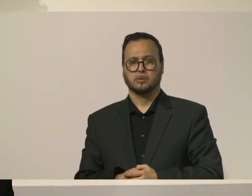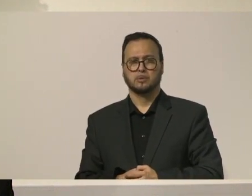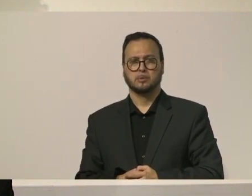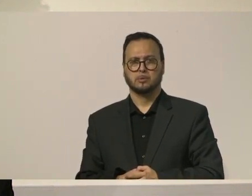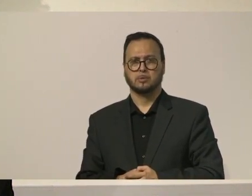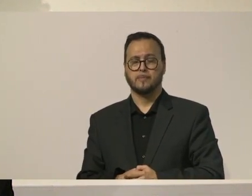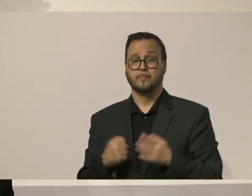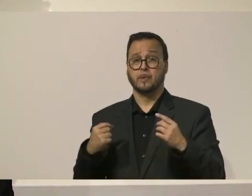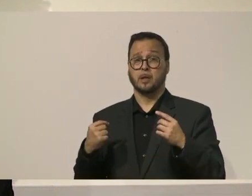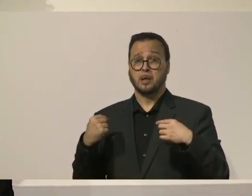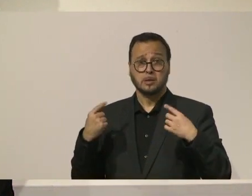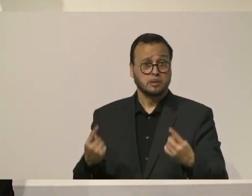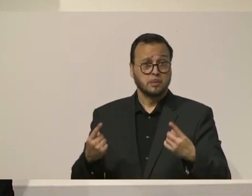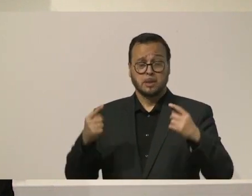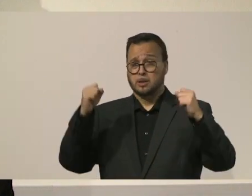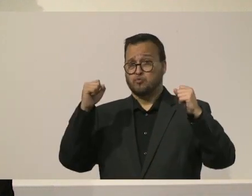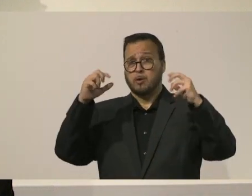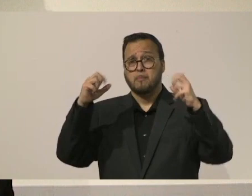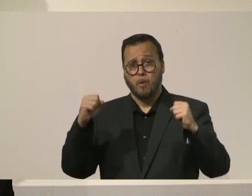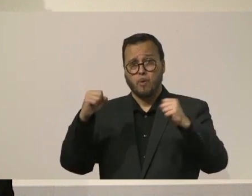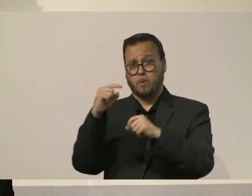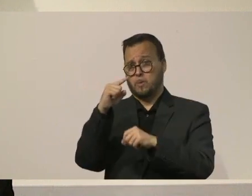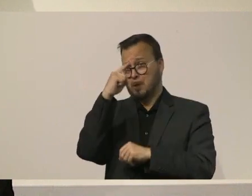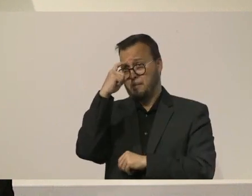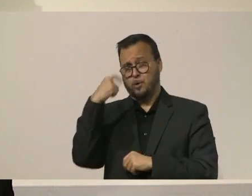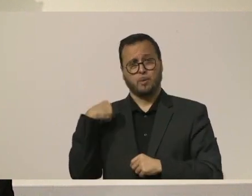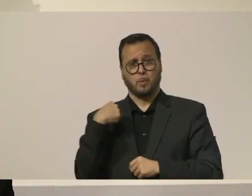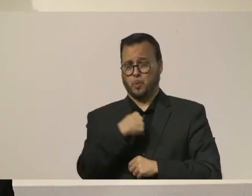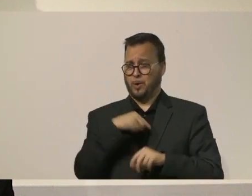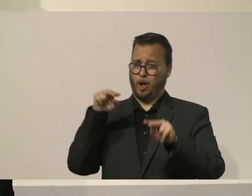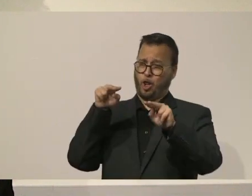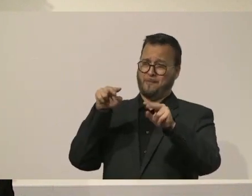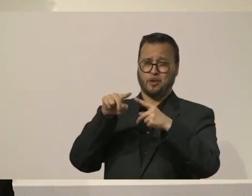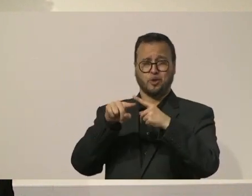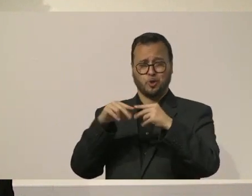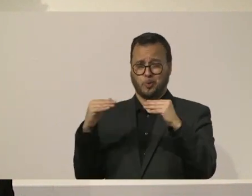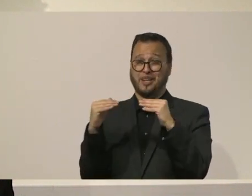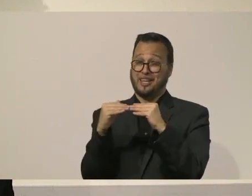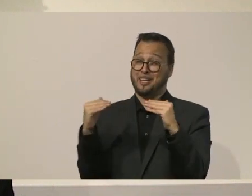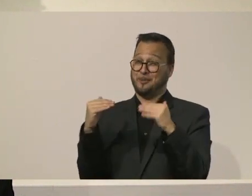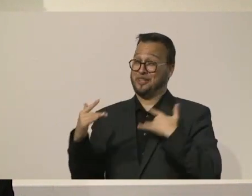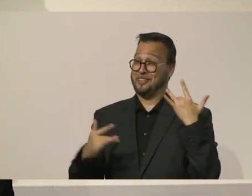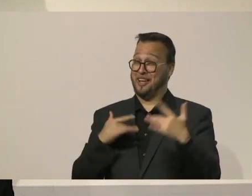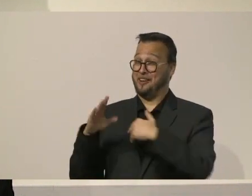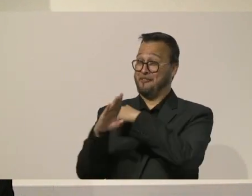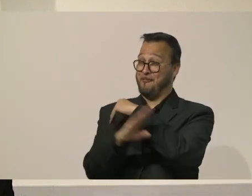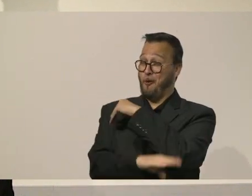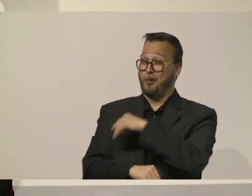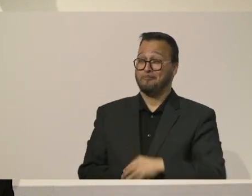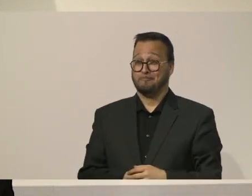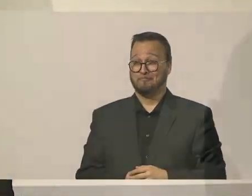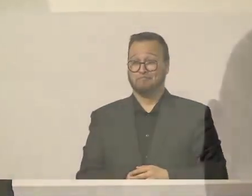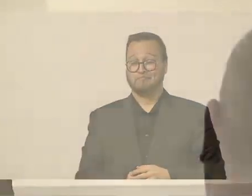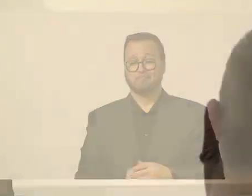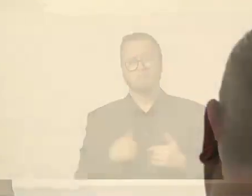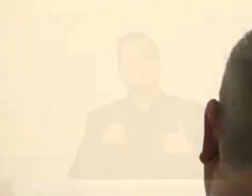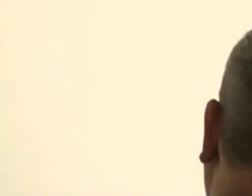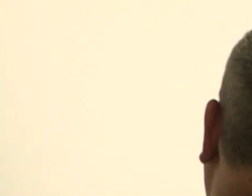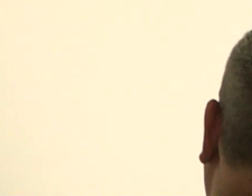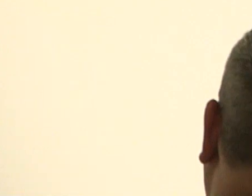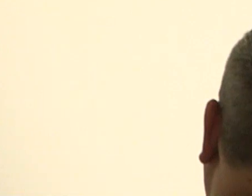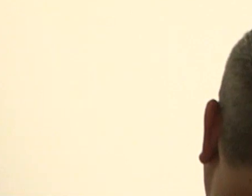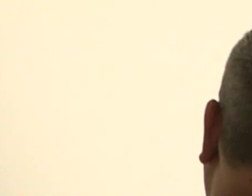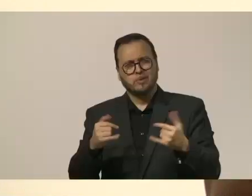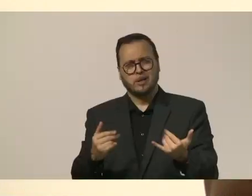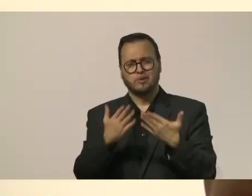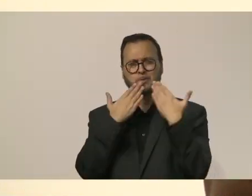It has been a remarkable summer, and we are looking forward to an equally exciting fall. I would like to take this opportunity to